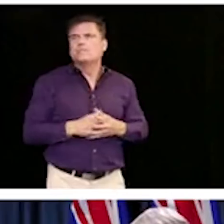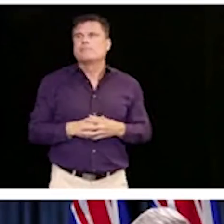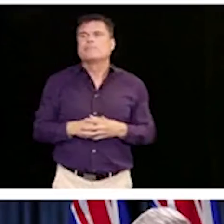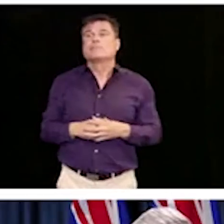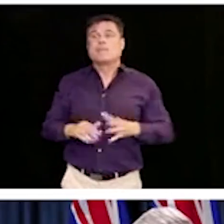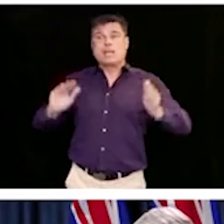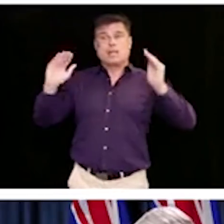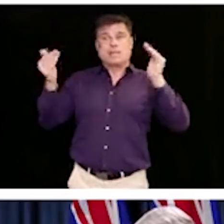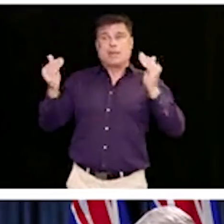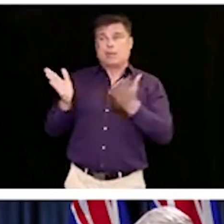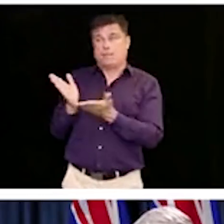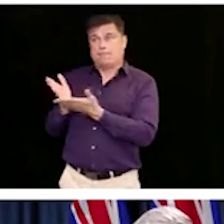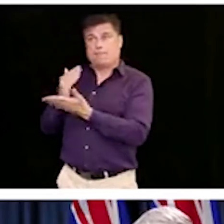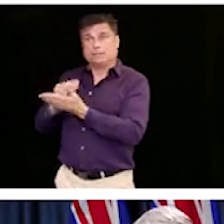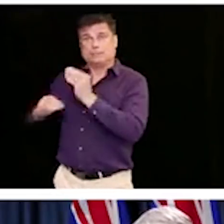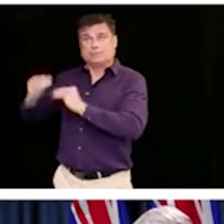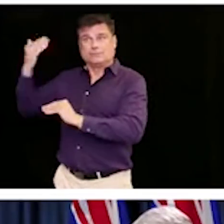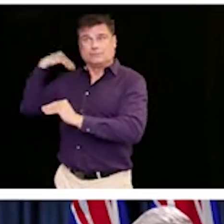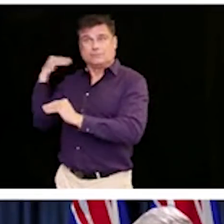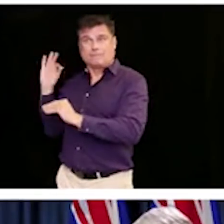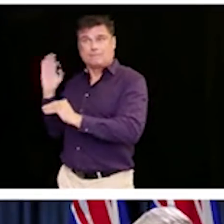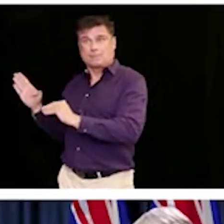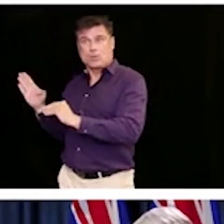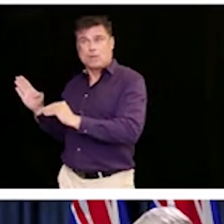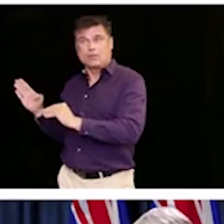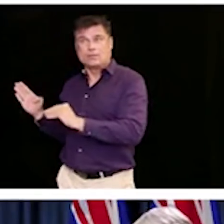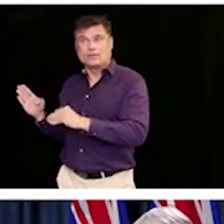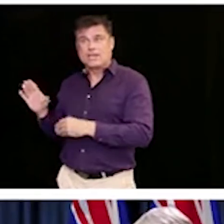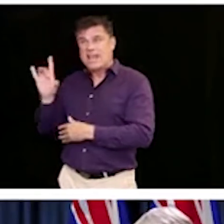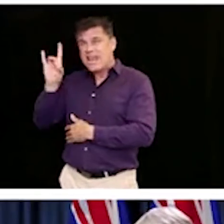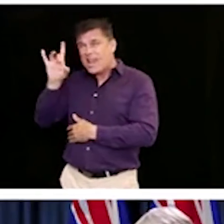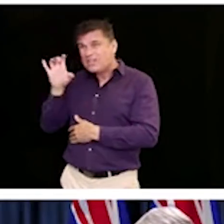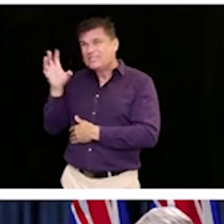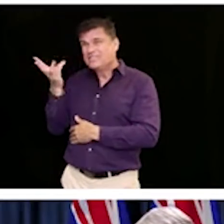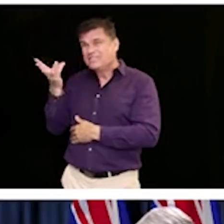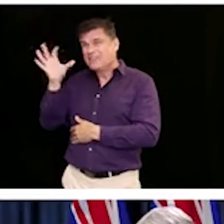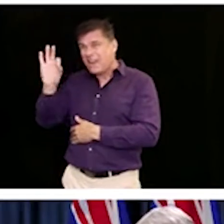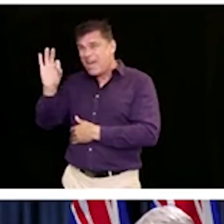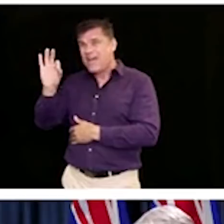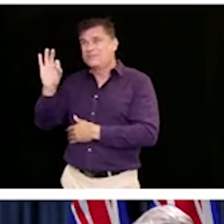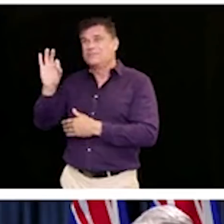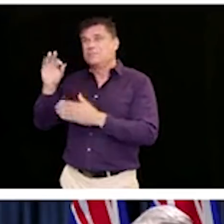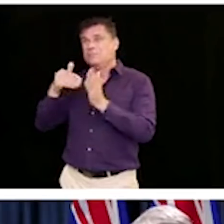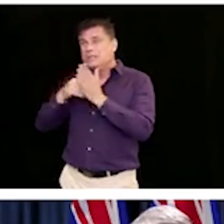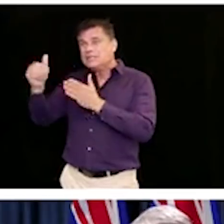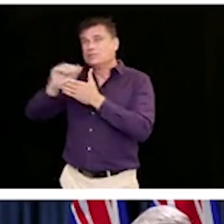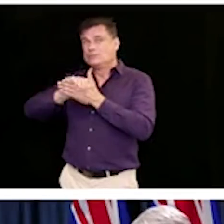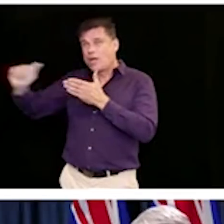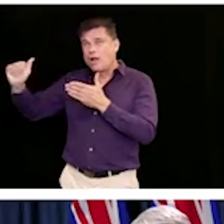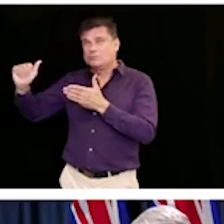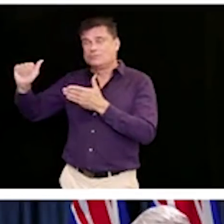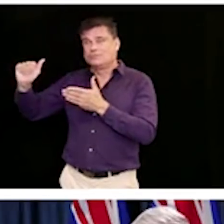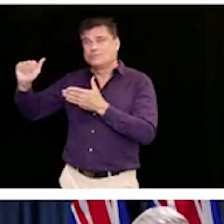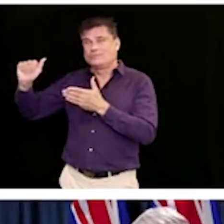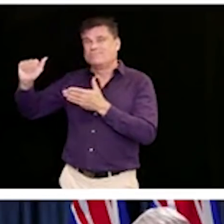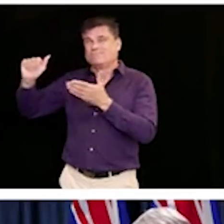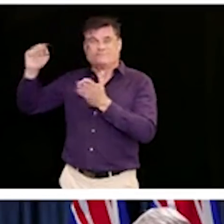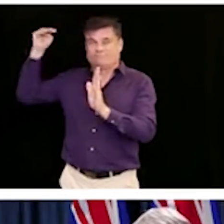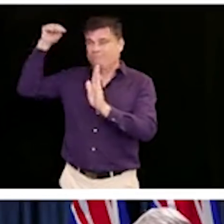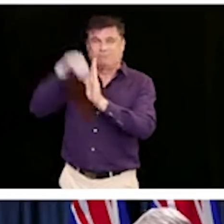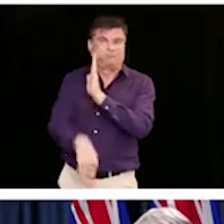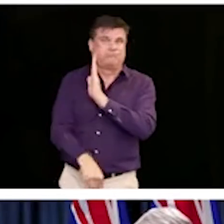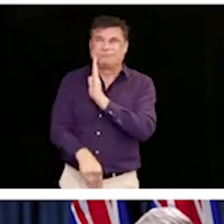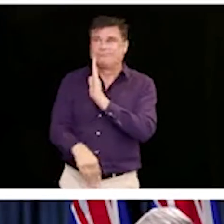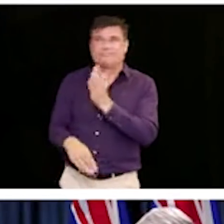budget, taxpayer-supported agency losses, $869 million. That's mainly lower international